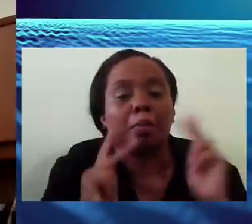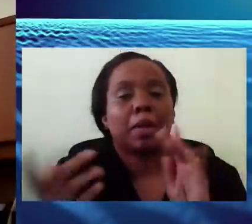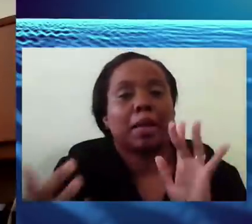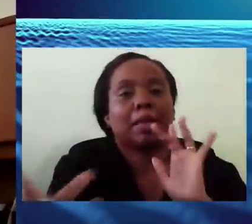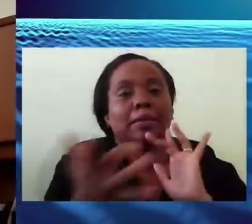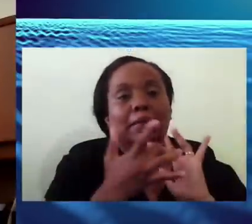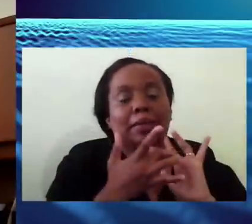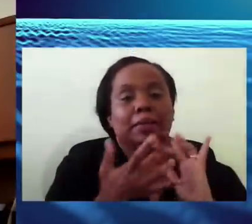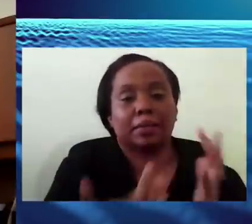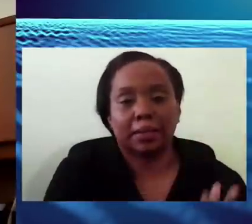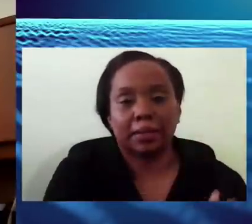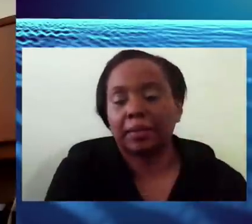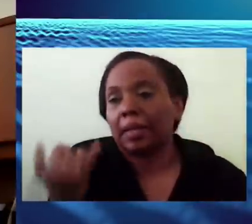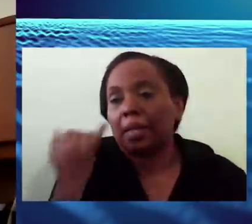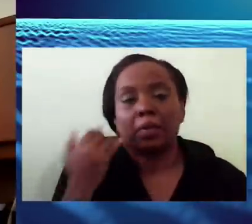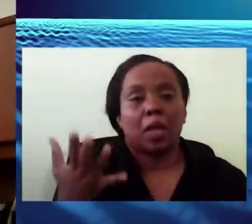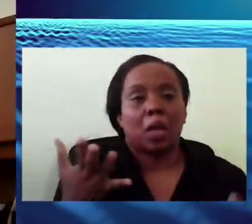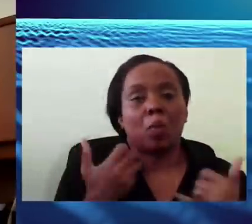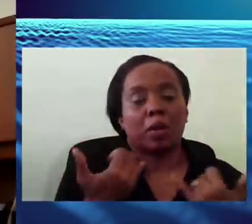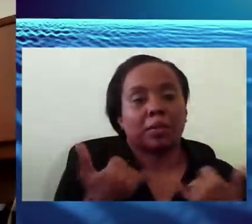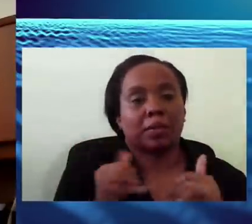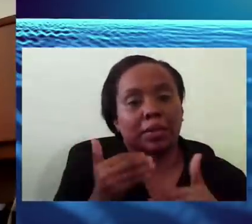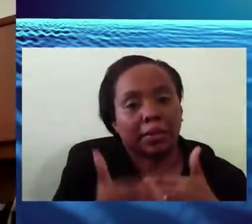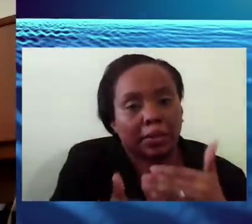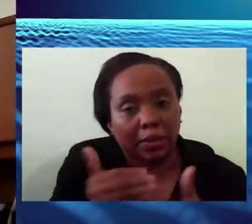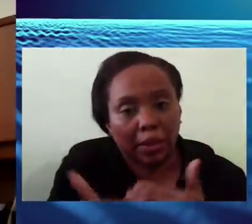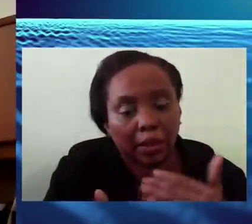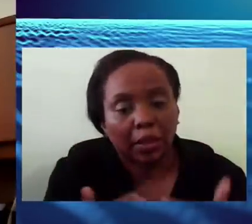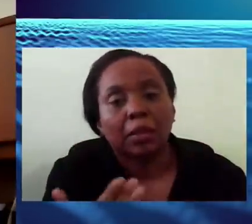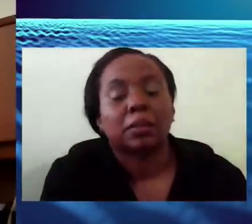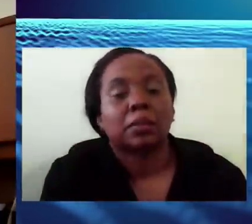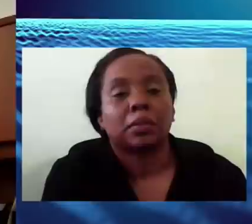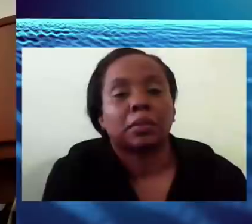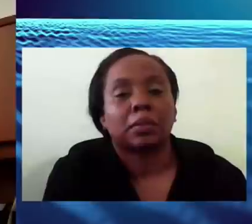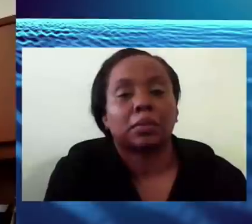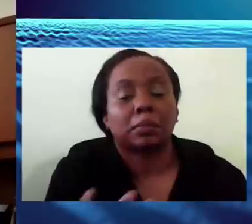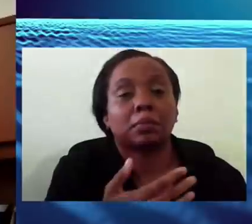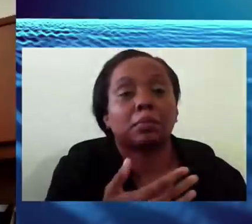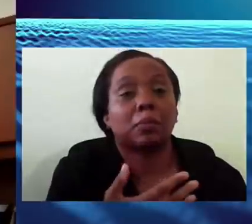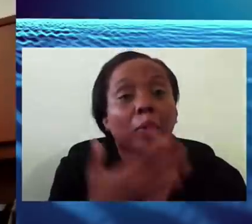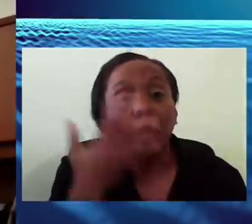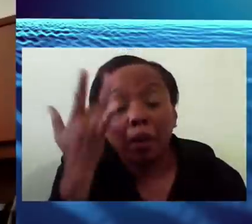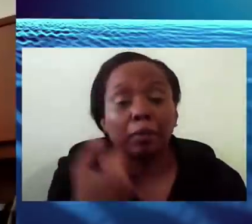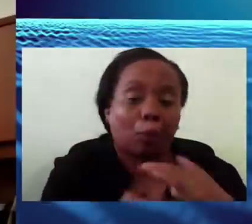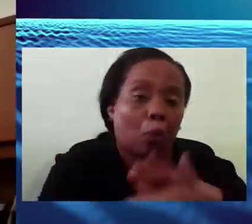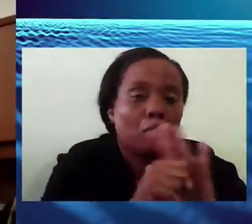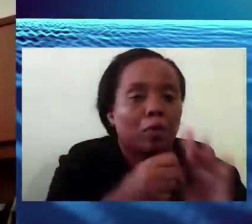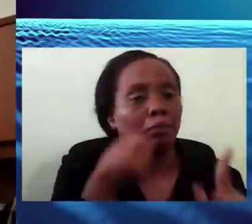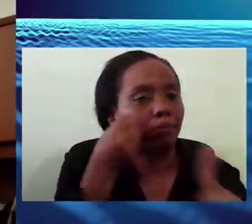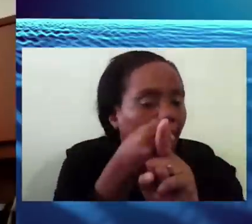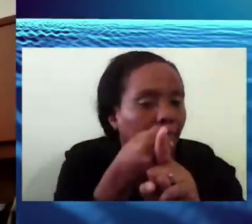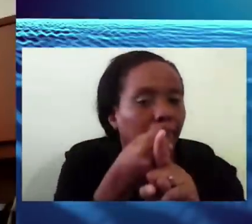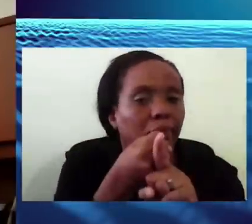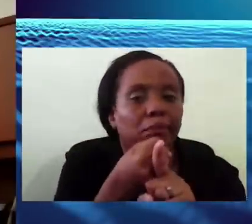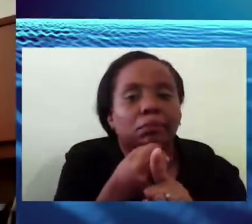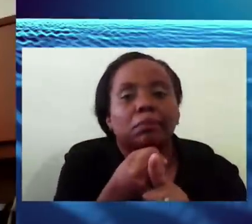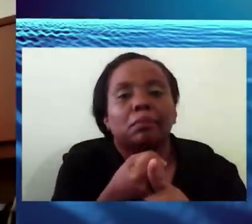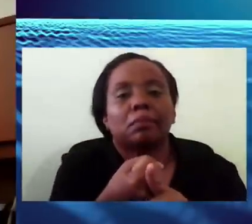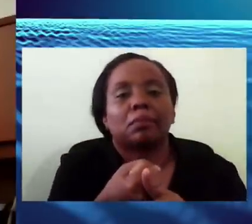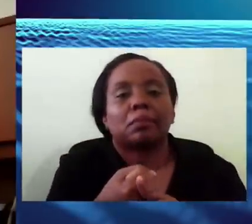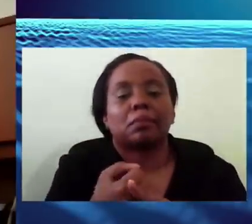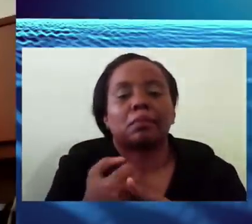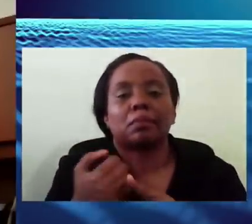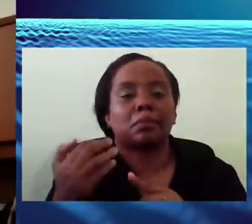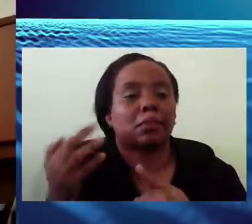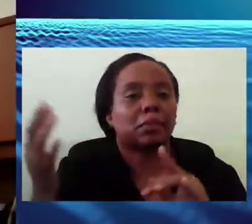status? Are we still going forward? Because there is the expectation that there was COVID and that traffic in the airport,